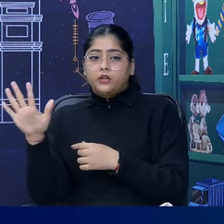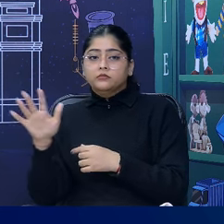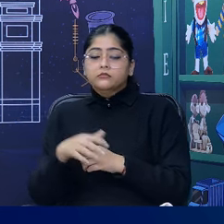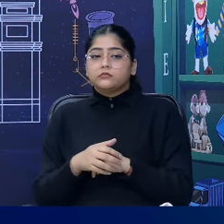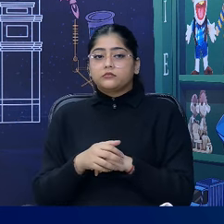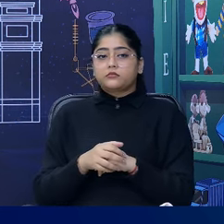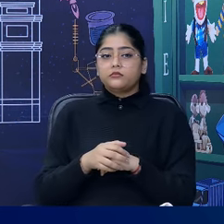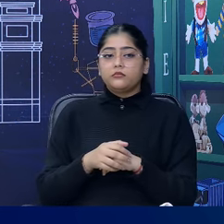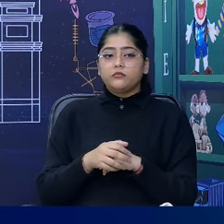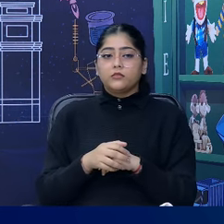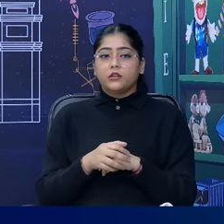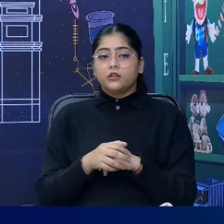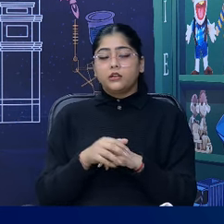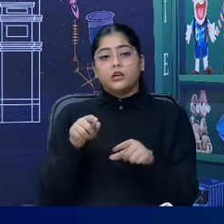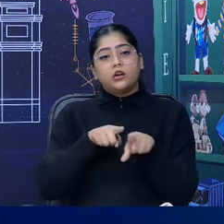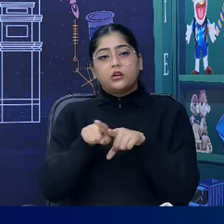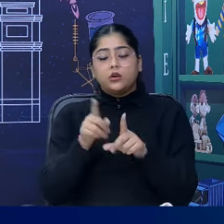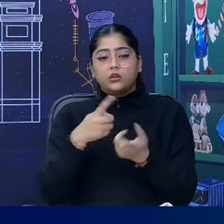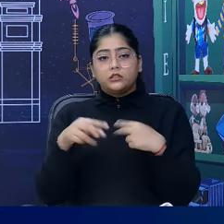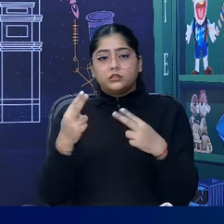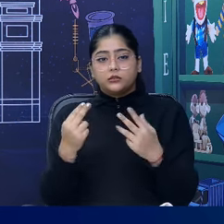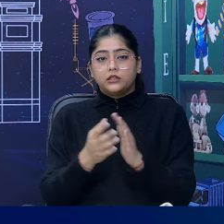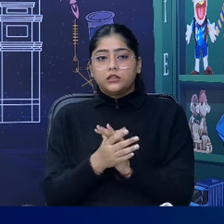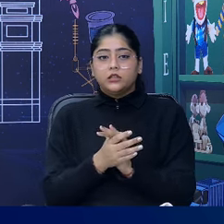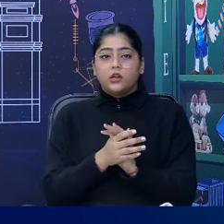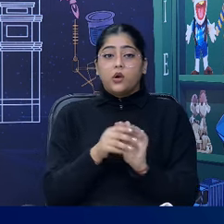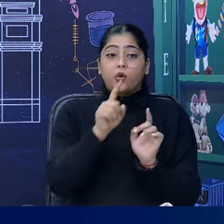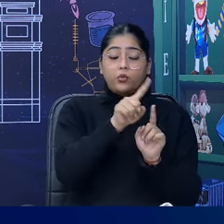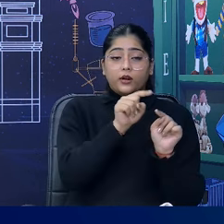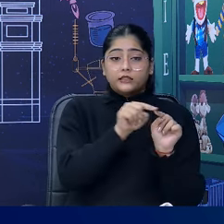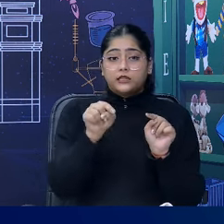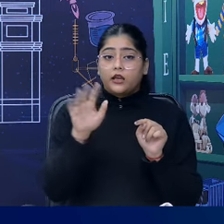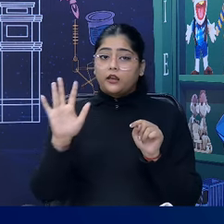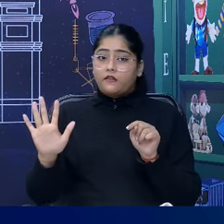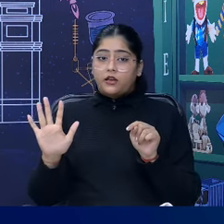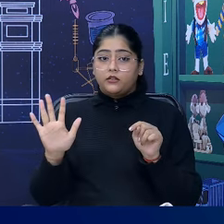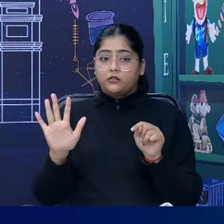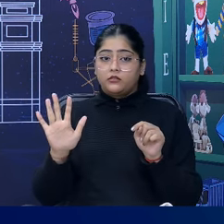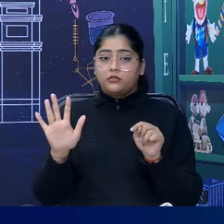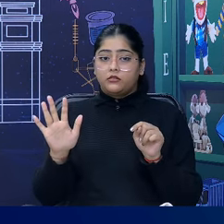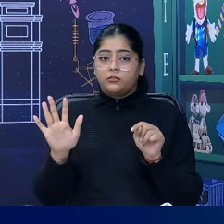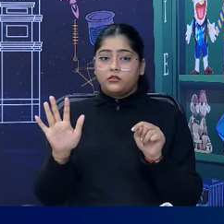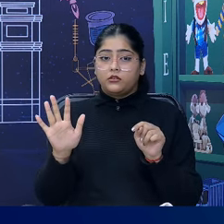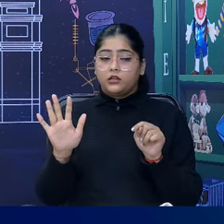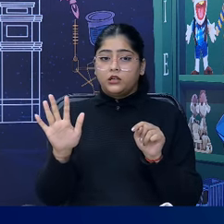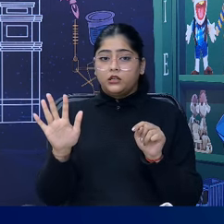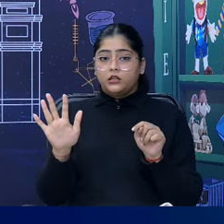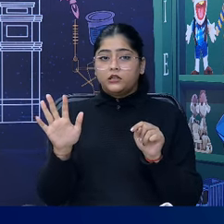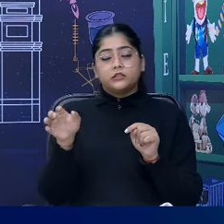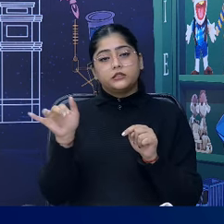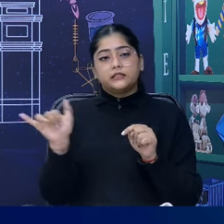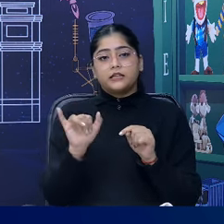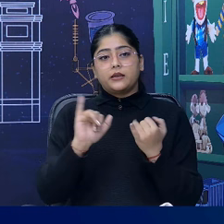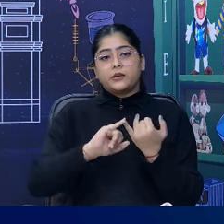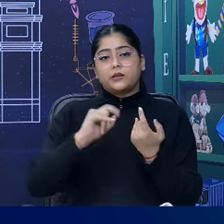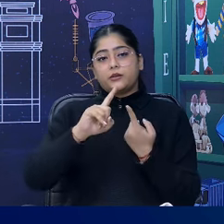about n. N is going to vary from 1 to 5, and this is the set builder form of